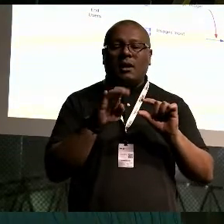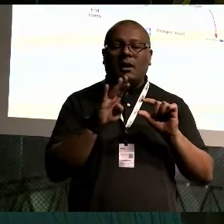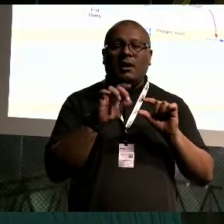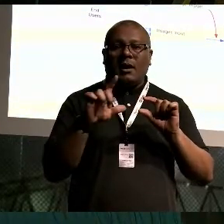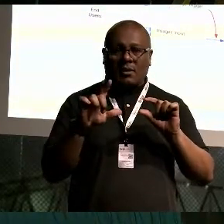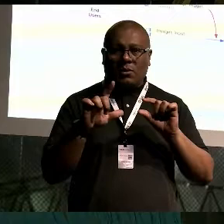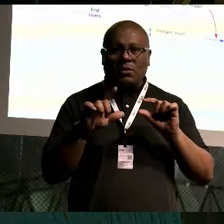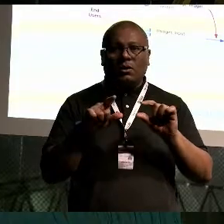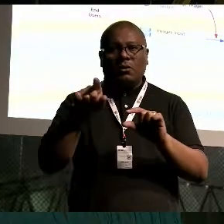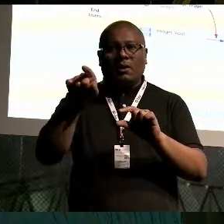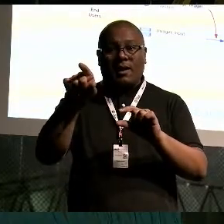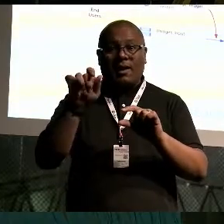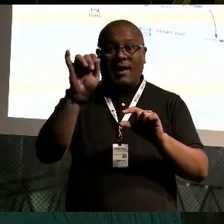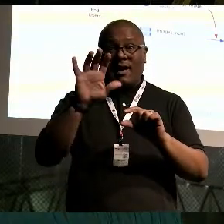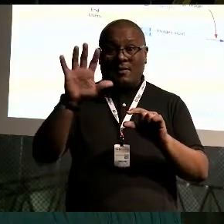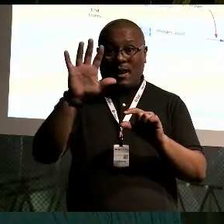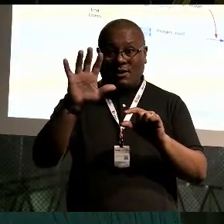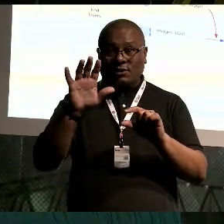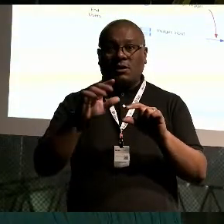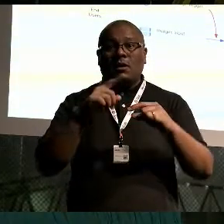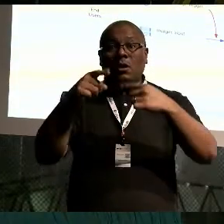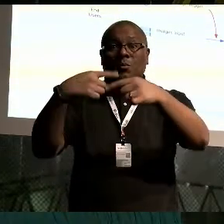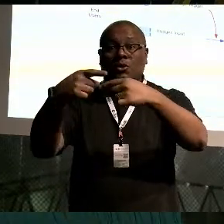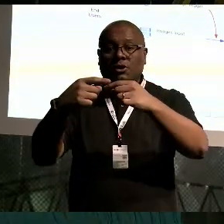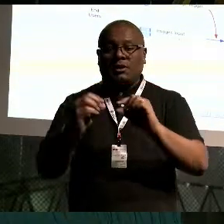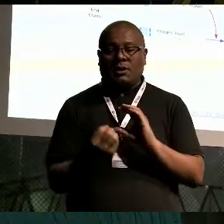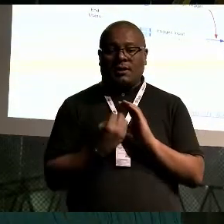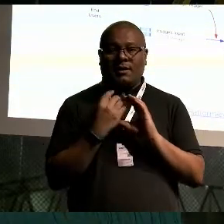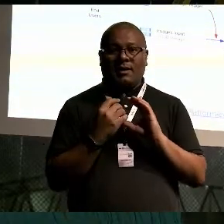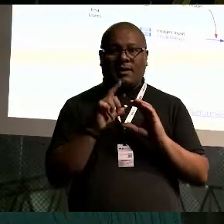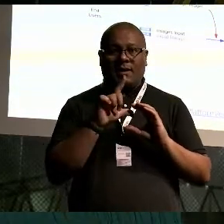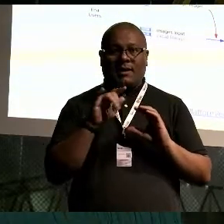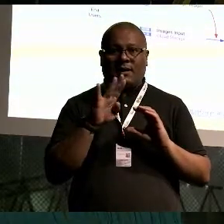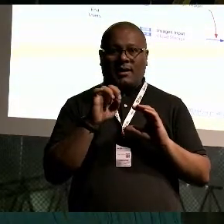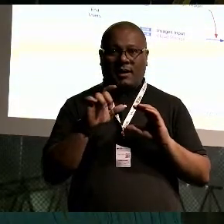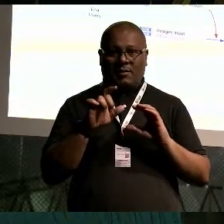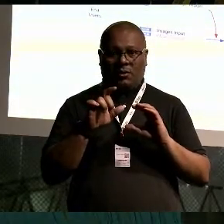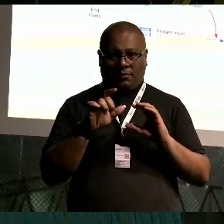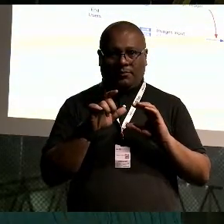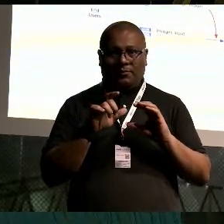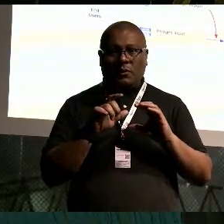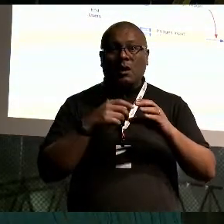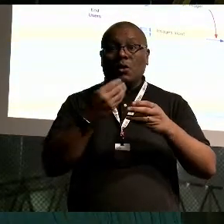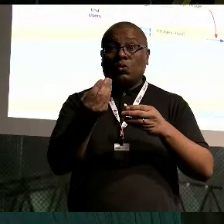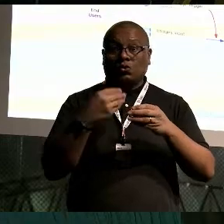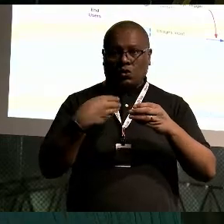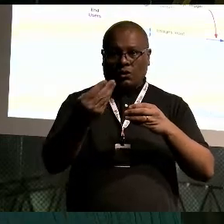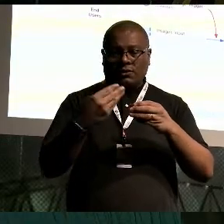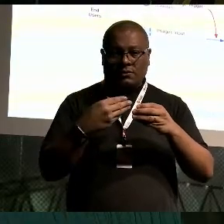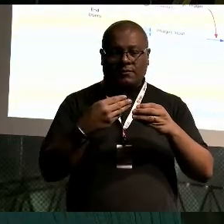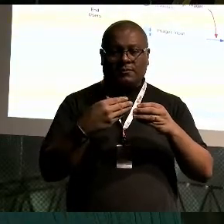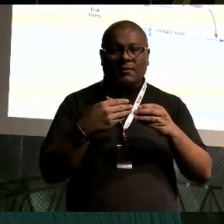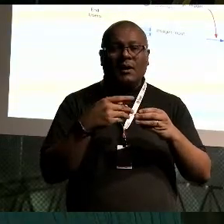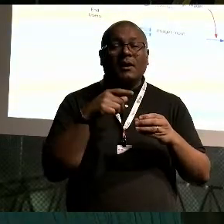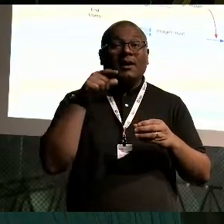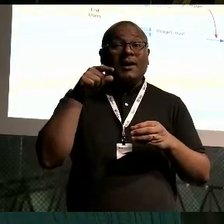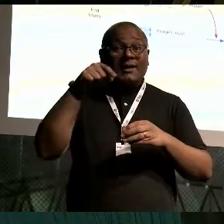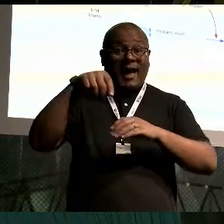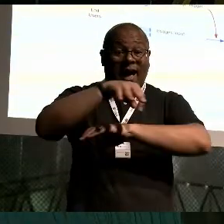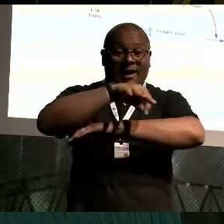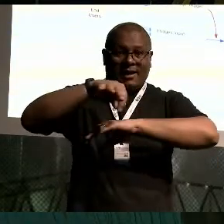and creates a new image with the watermark on top and saves to an output bucket. Now, in this